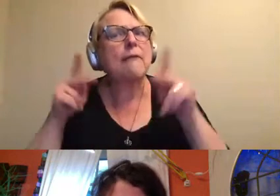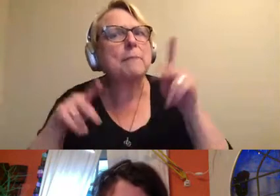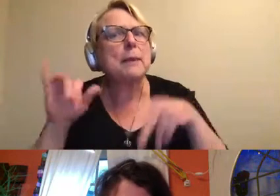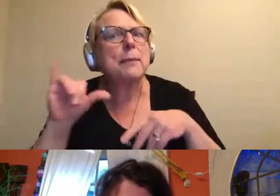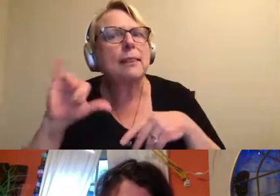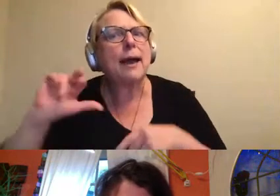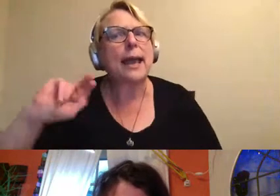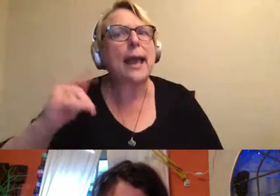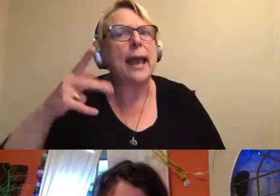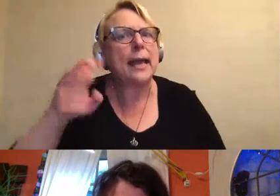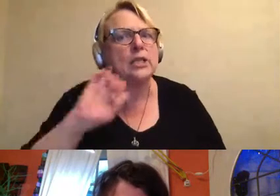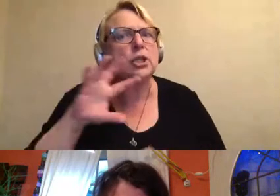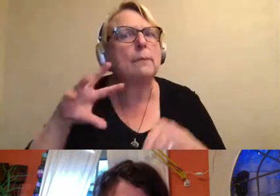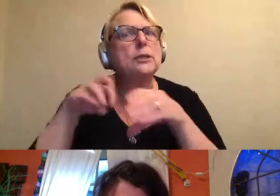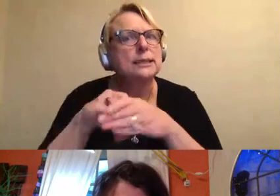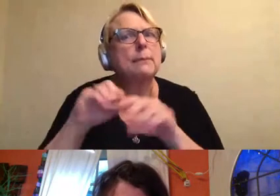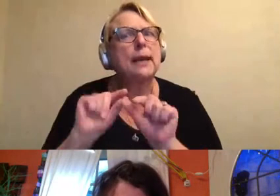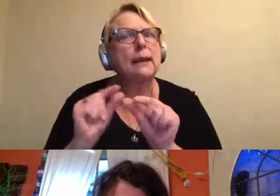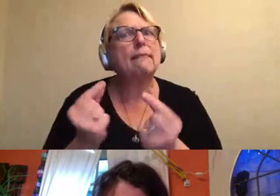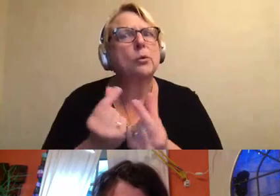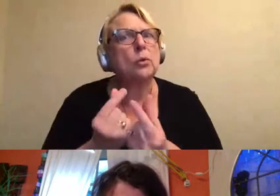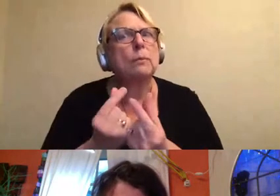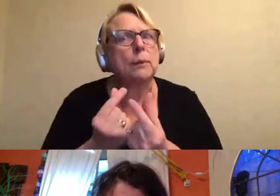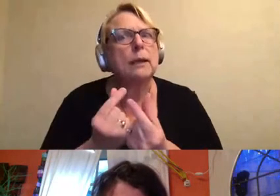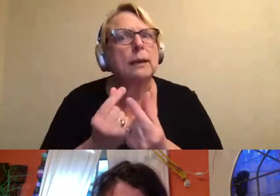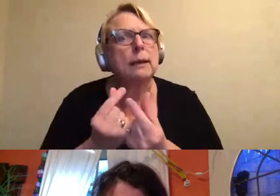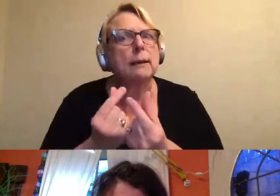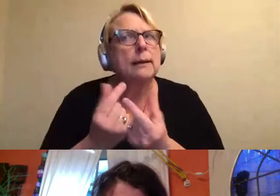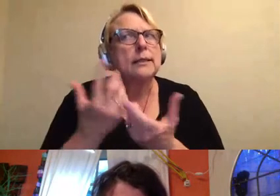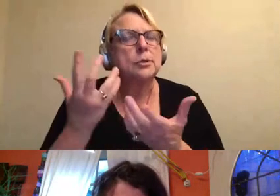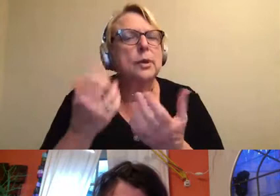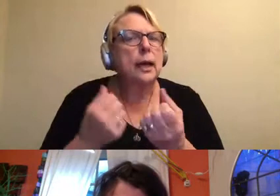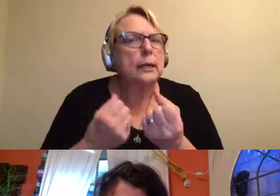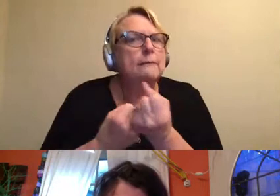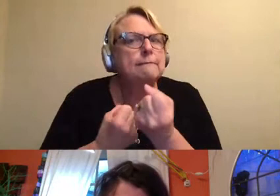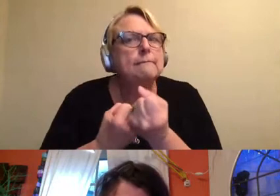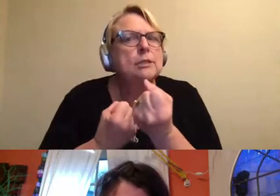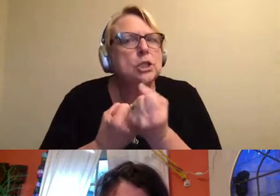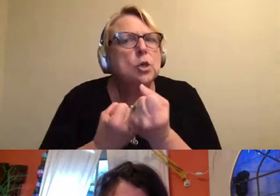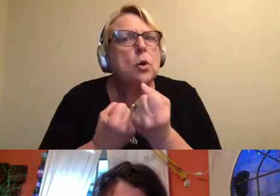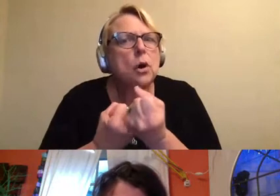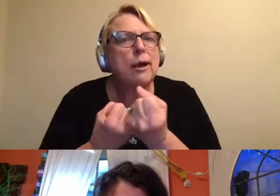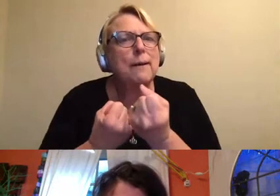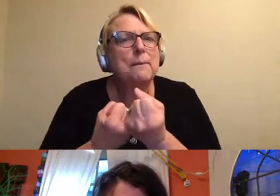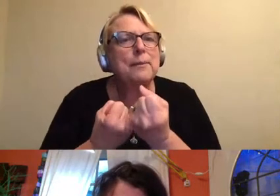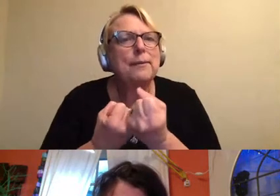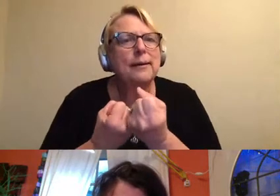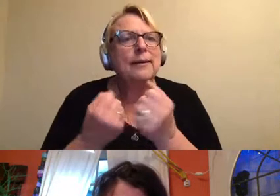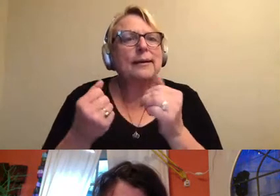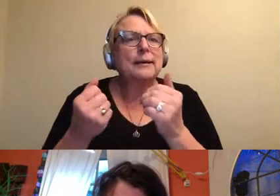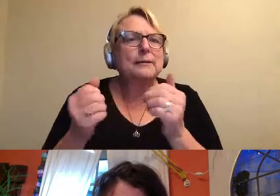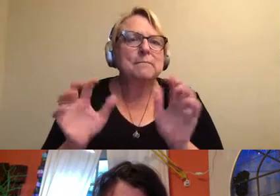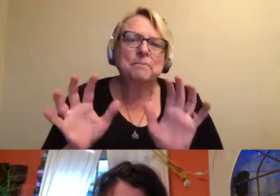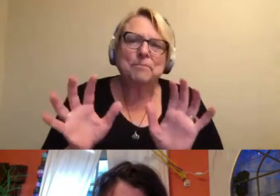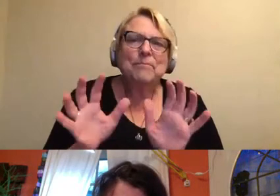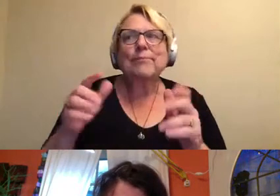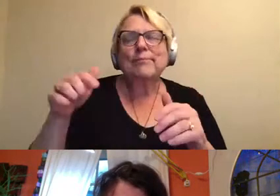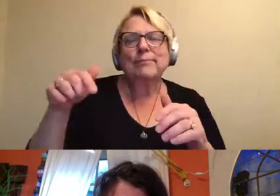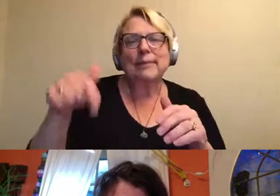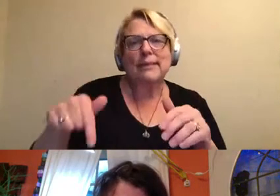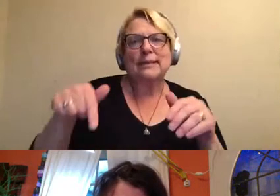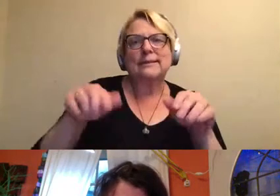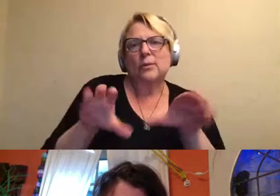Angie a part of these groups in order to shore up the agency of such a